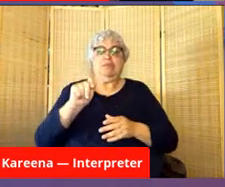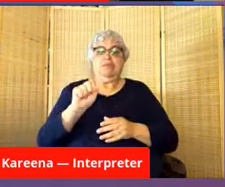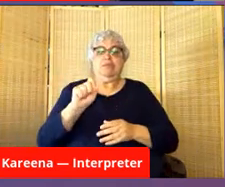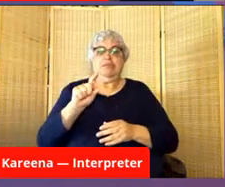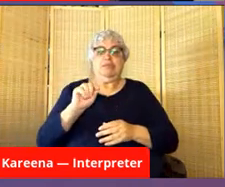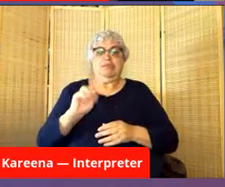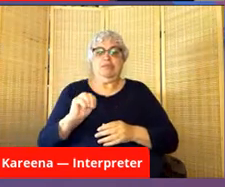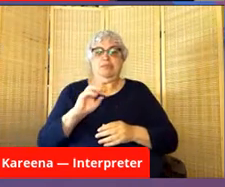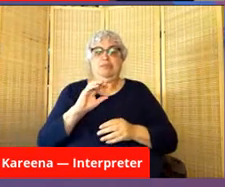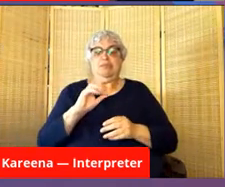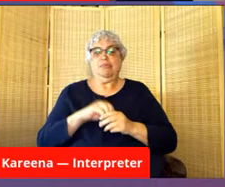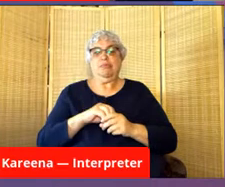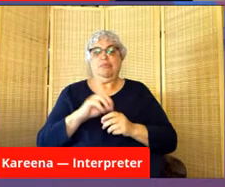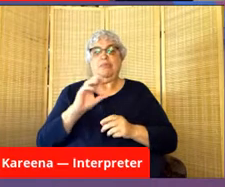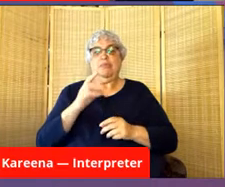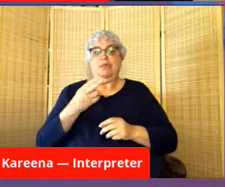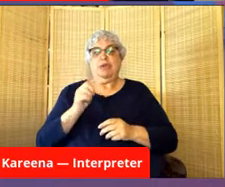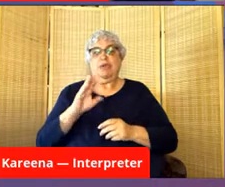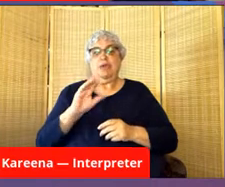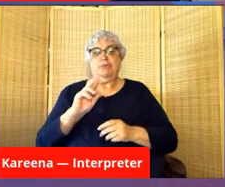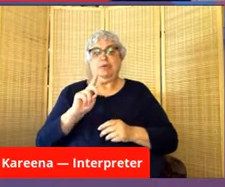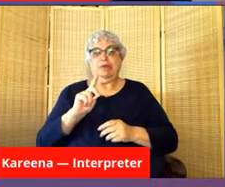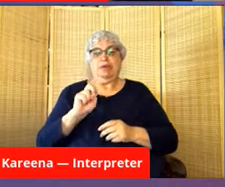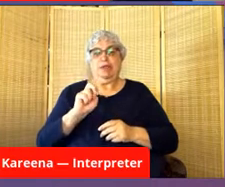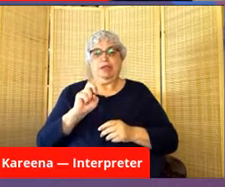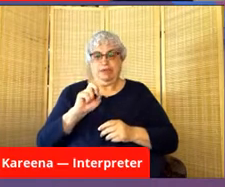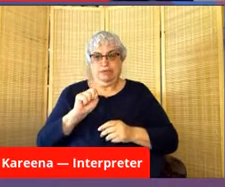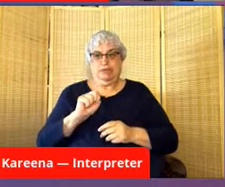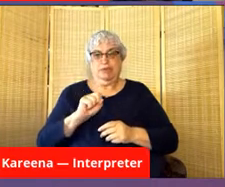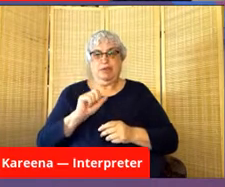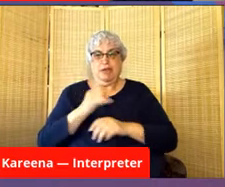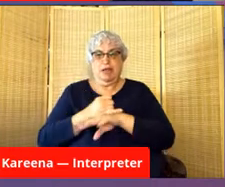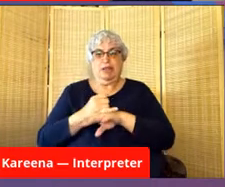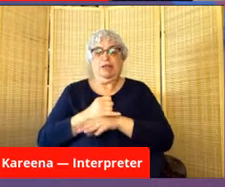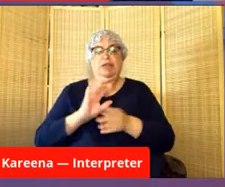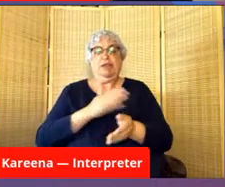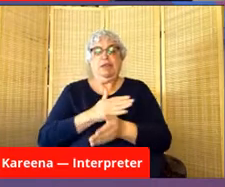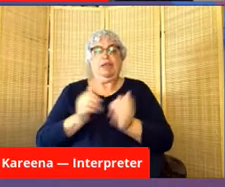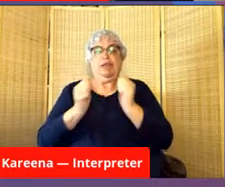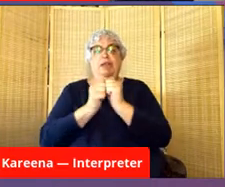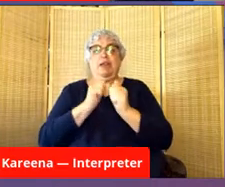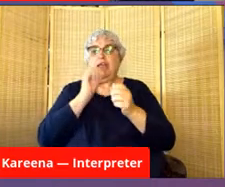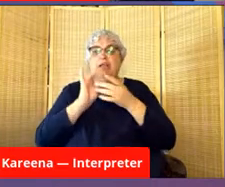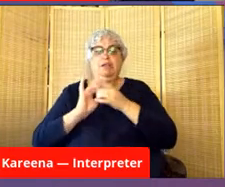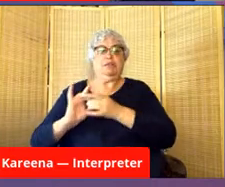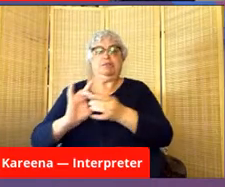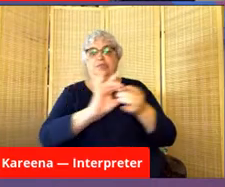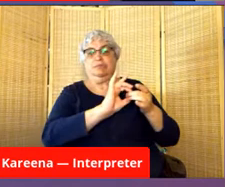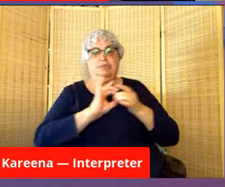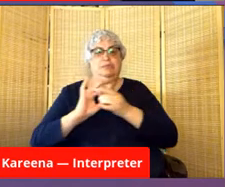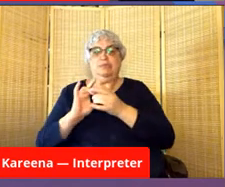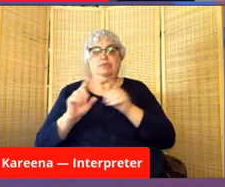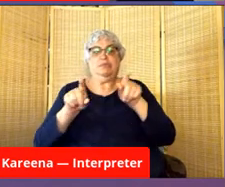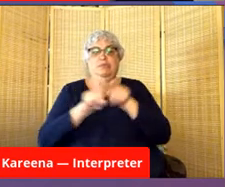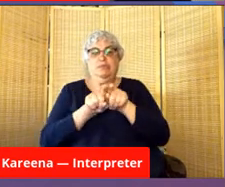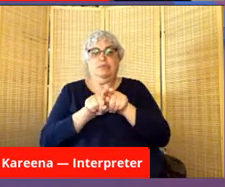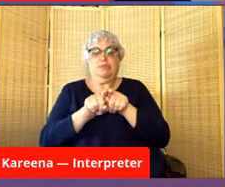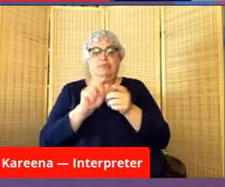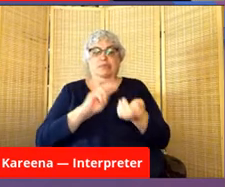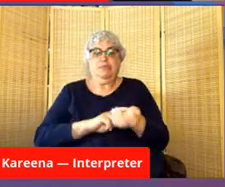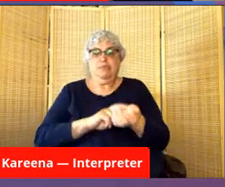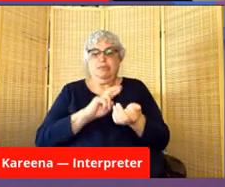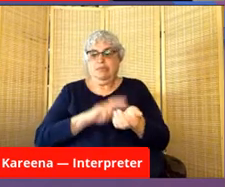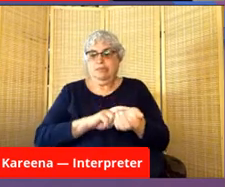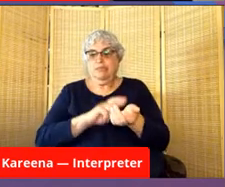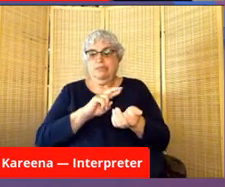Hebrides Islands, the congregation sings together, but is not coordinated by a shared pulse.